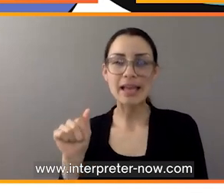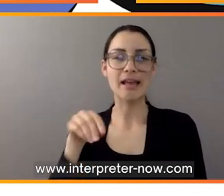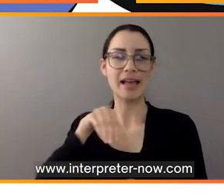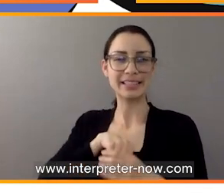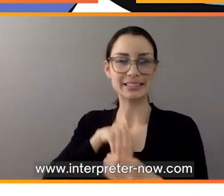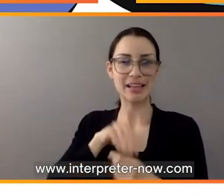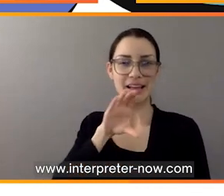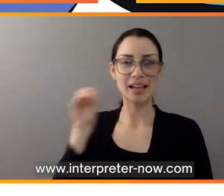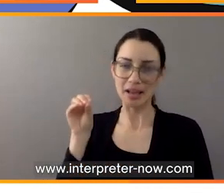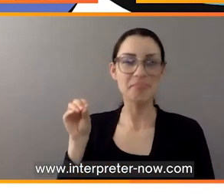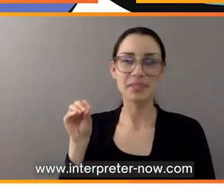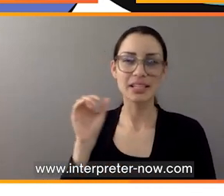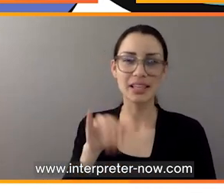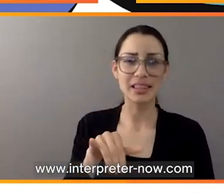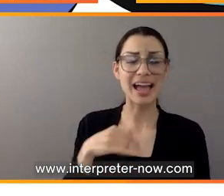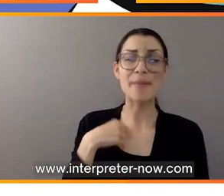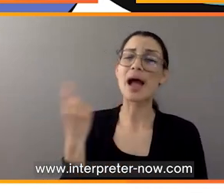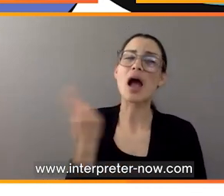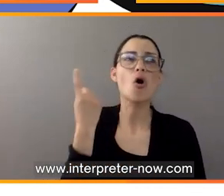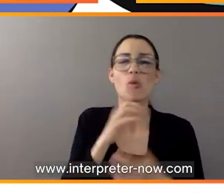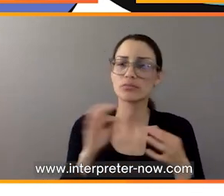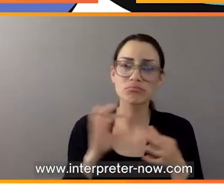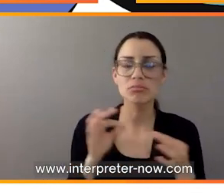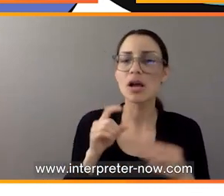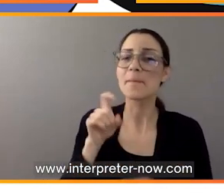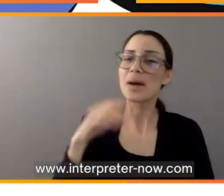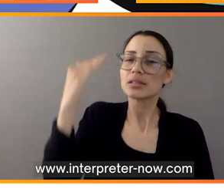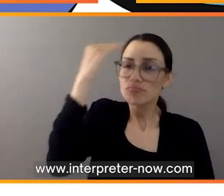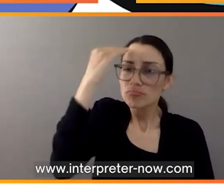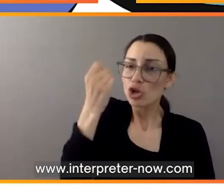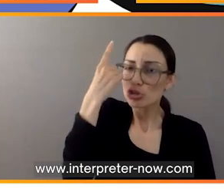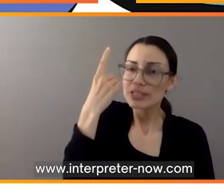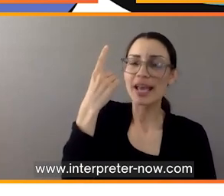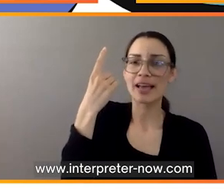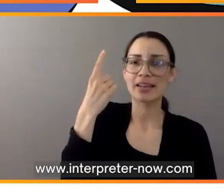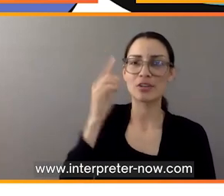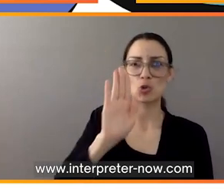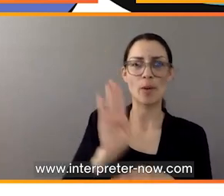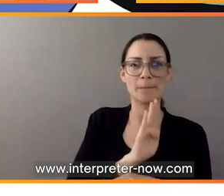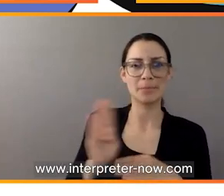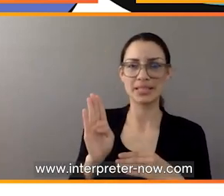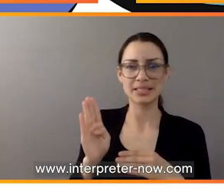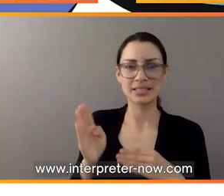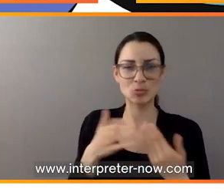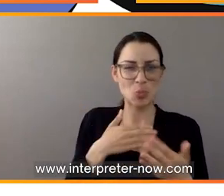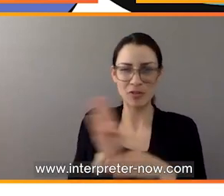company to understand that. You know, I always tell people, know the business that you're in, you know, understand it, not only